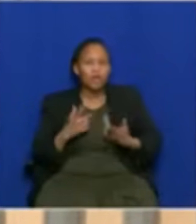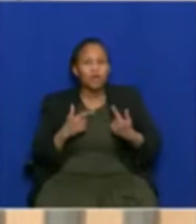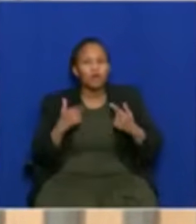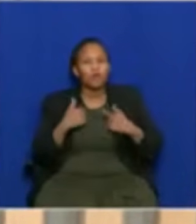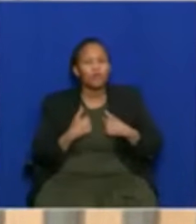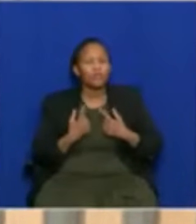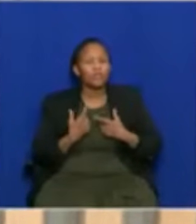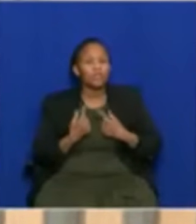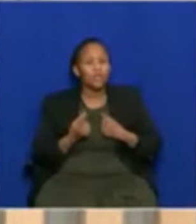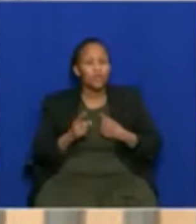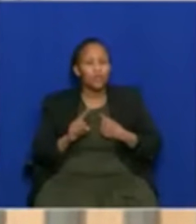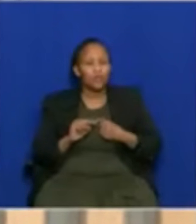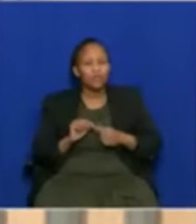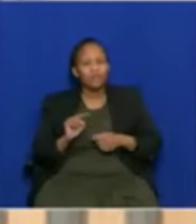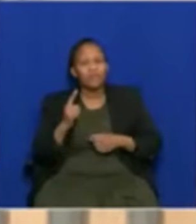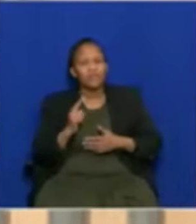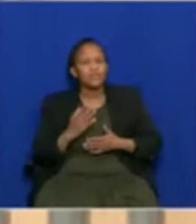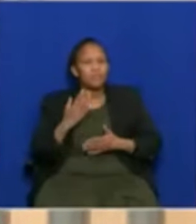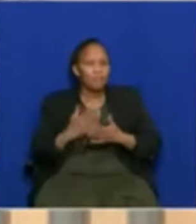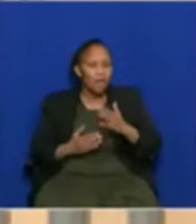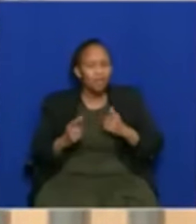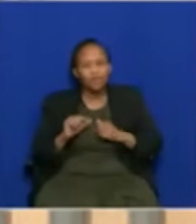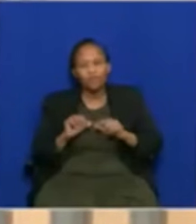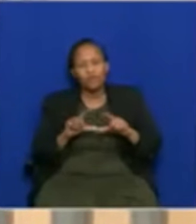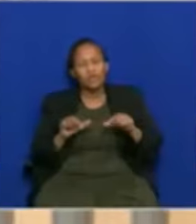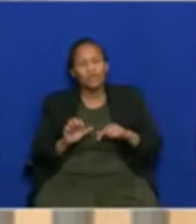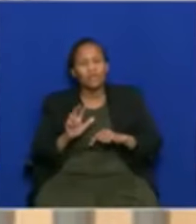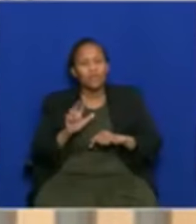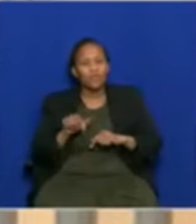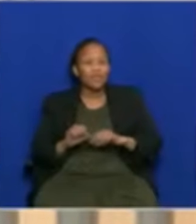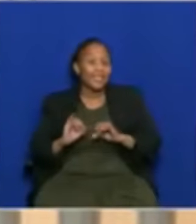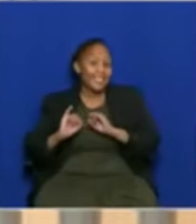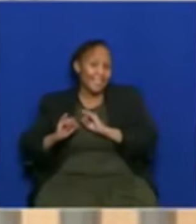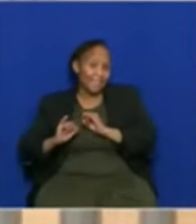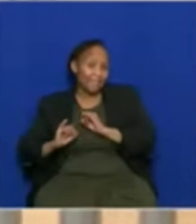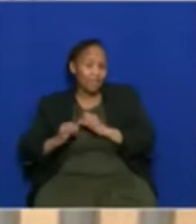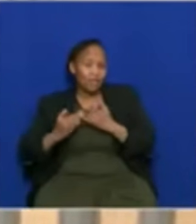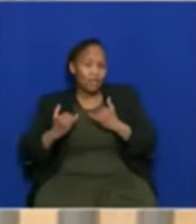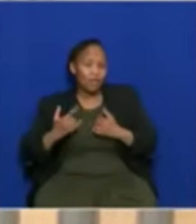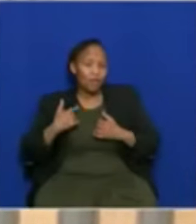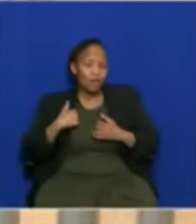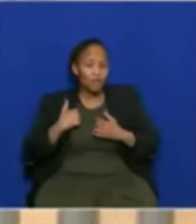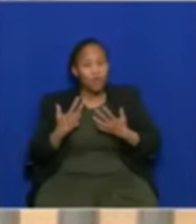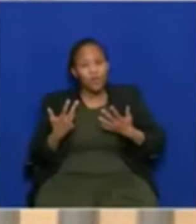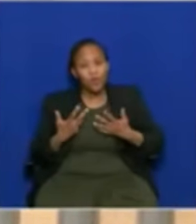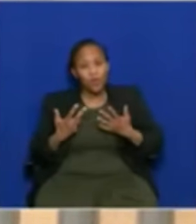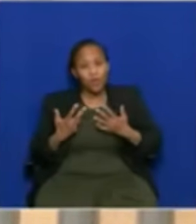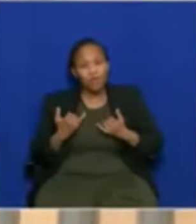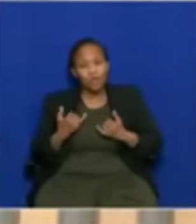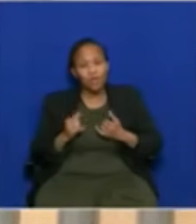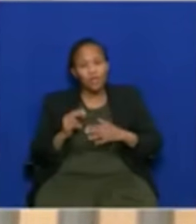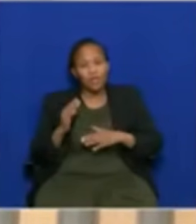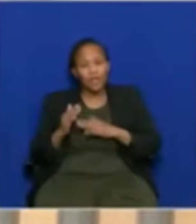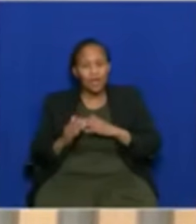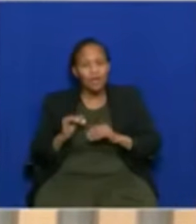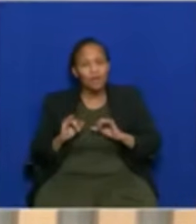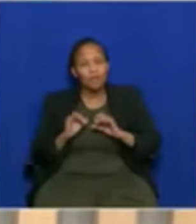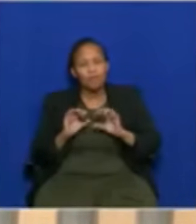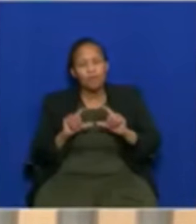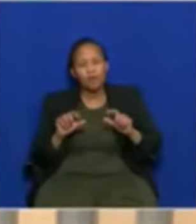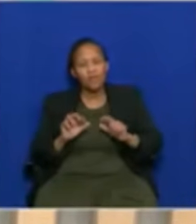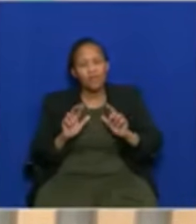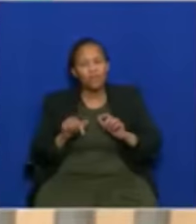of paragraph 8.11. I'm now at the tail end of that paragraph 8.11. Do you see where I'm reading